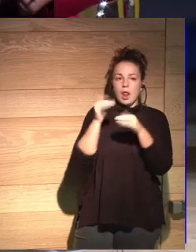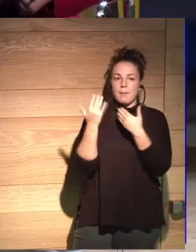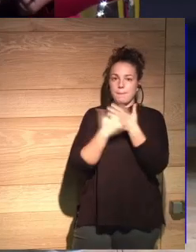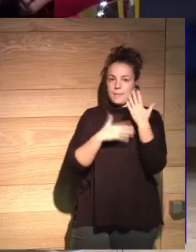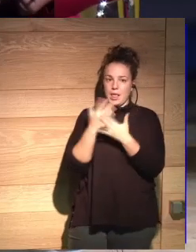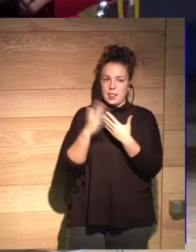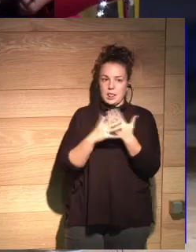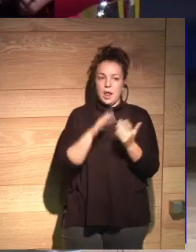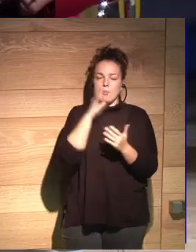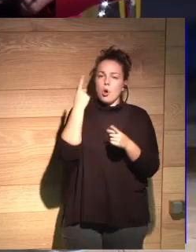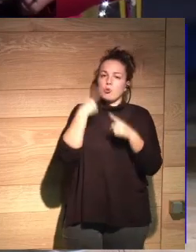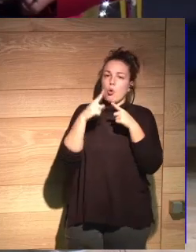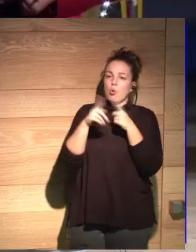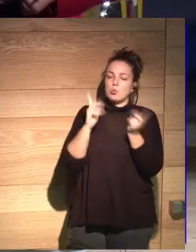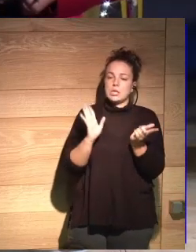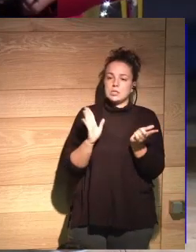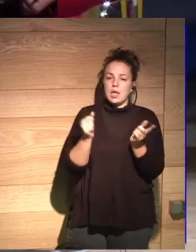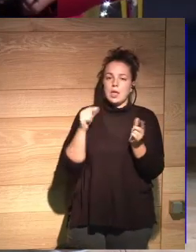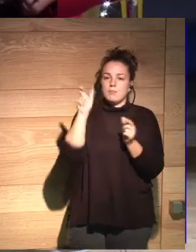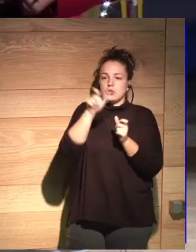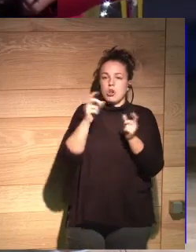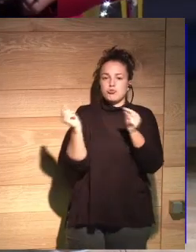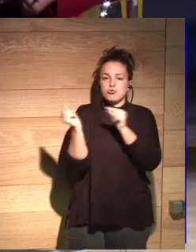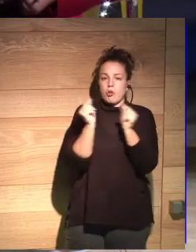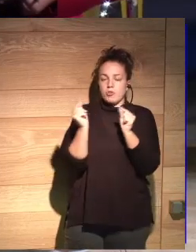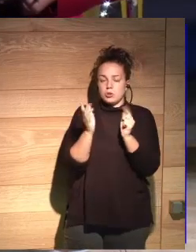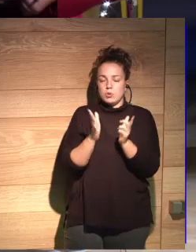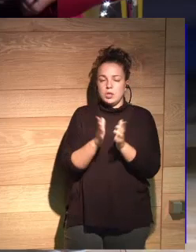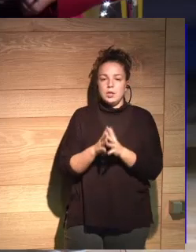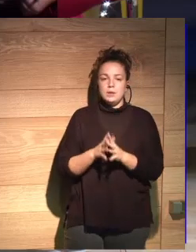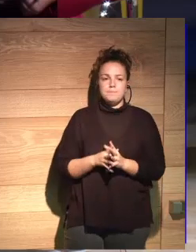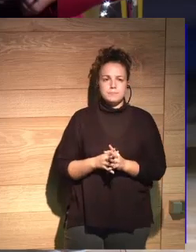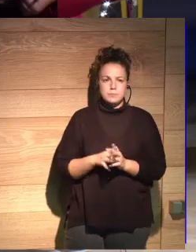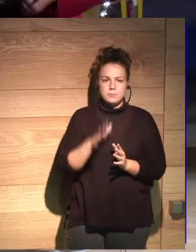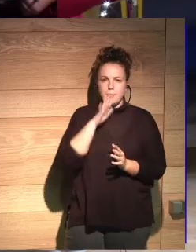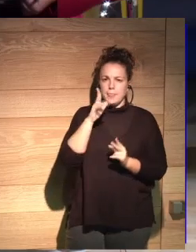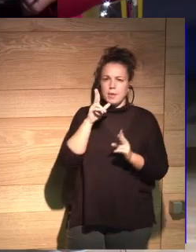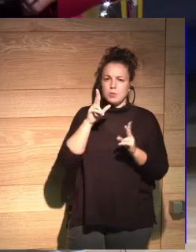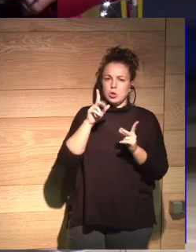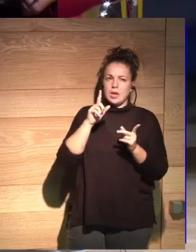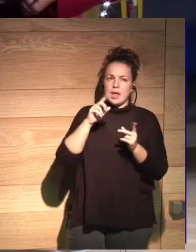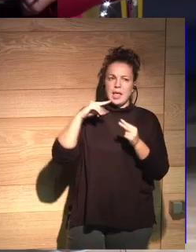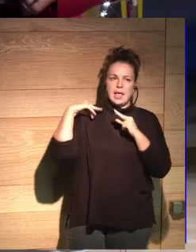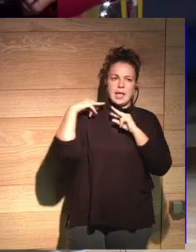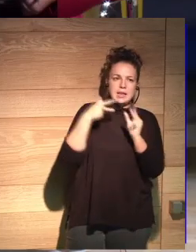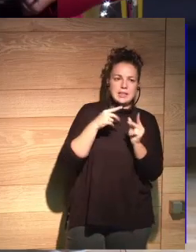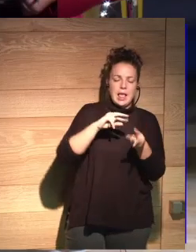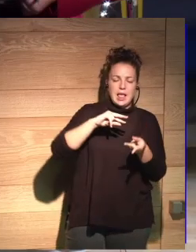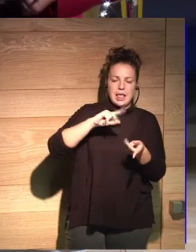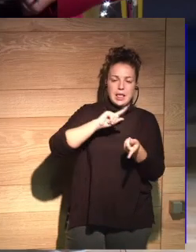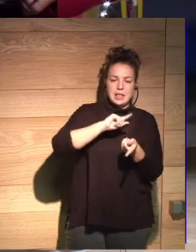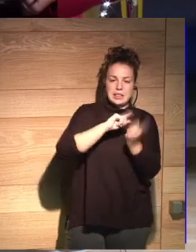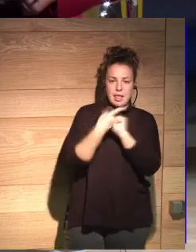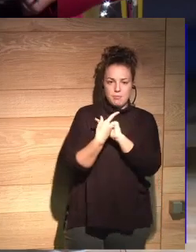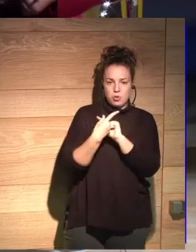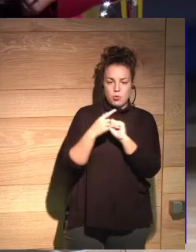we make things that are ethically acceptable, that no one argues with changes in